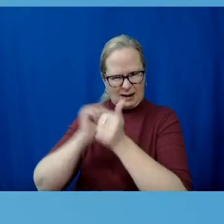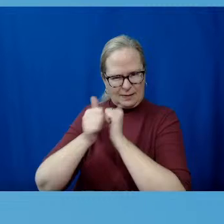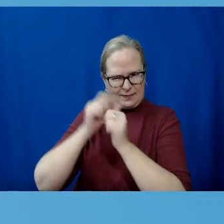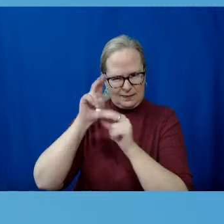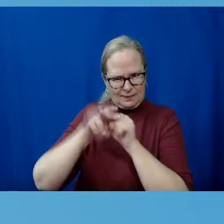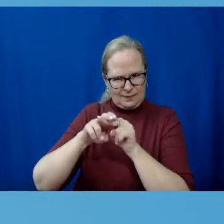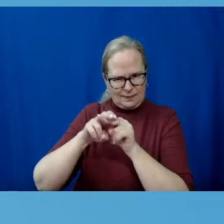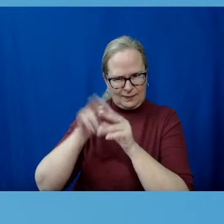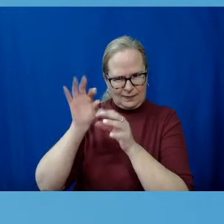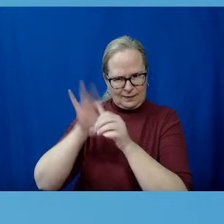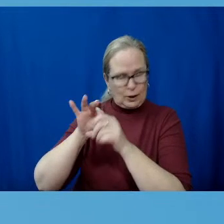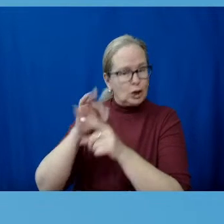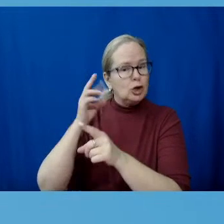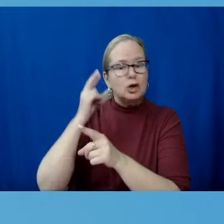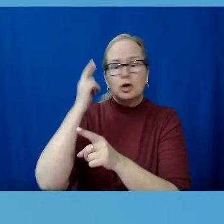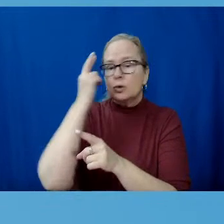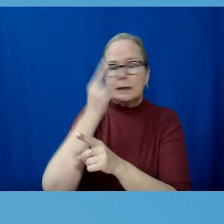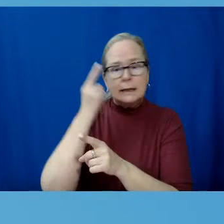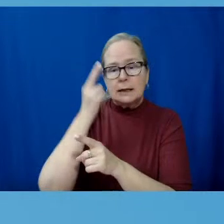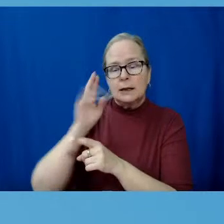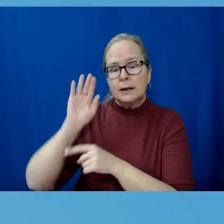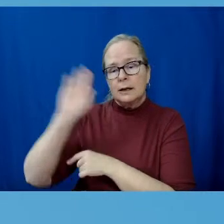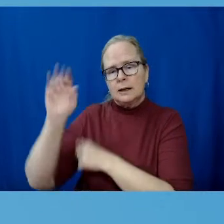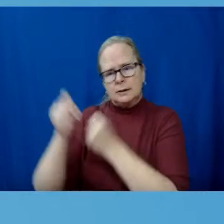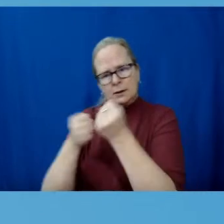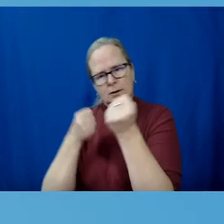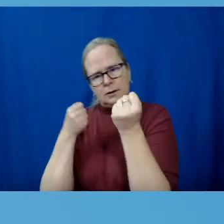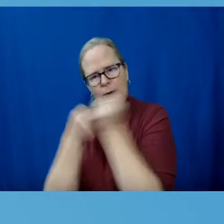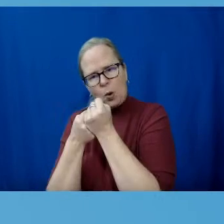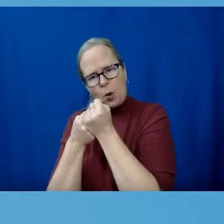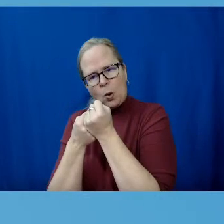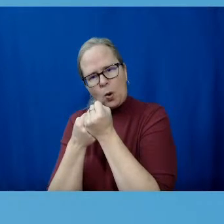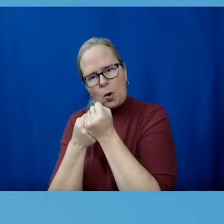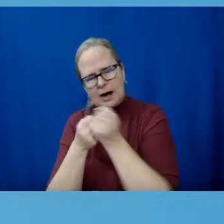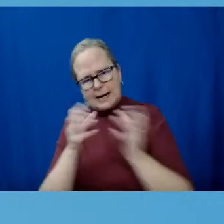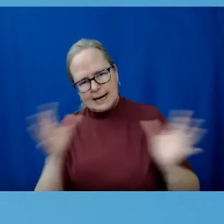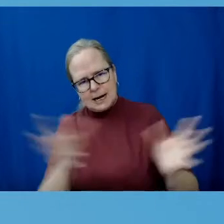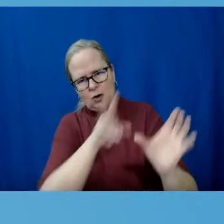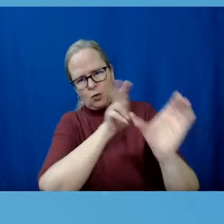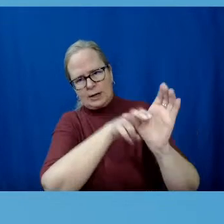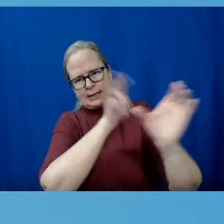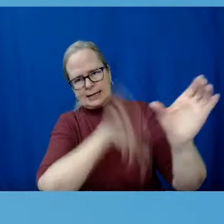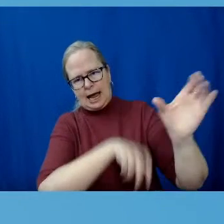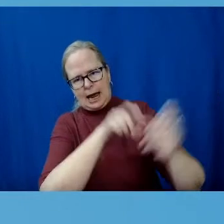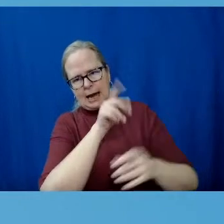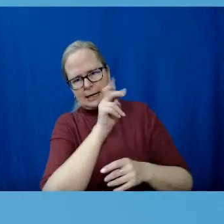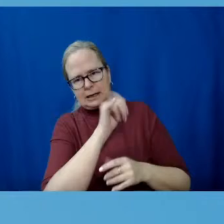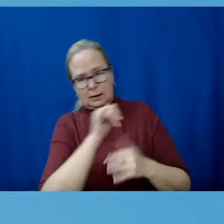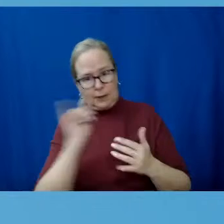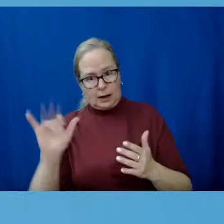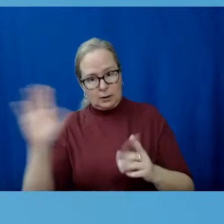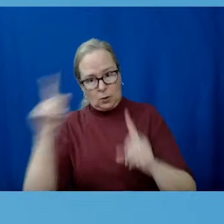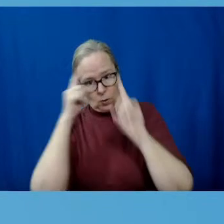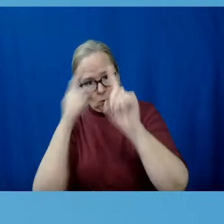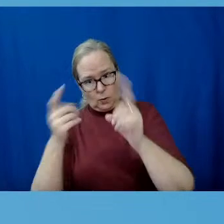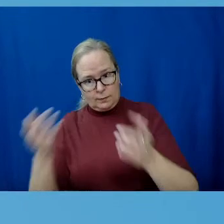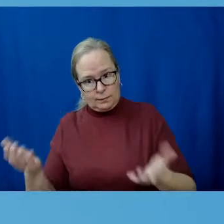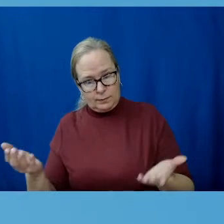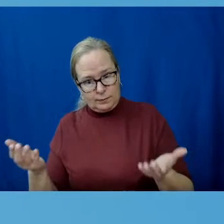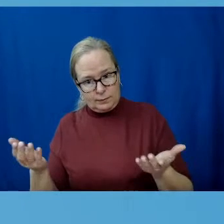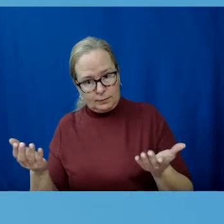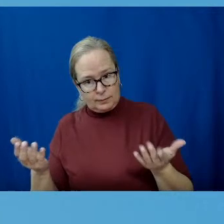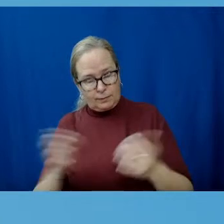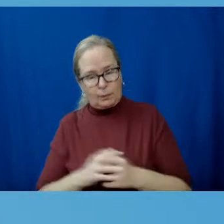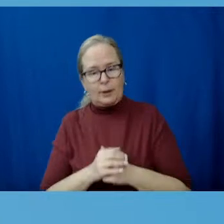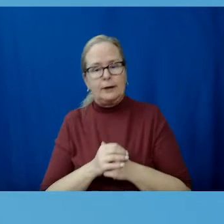never seen that happen before. I've never seen that happen before. The thing is about Kenney, I got to say, though, when